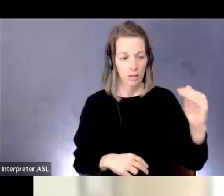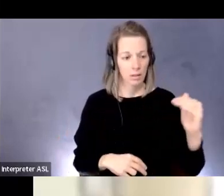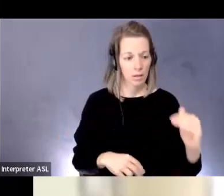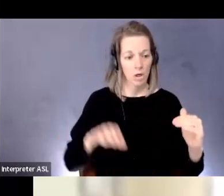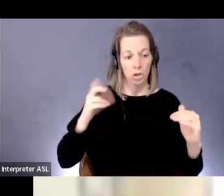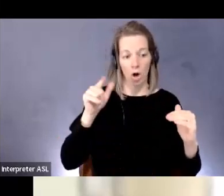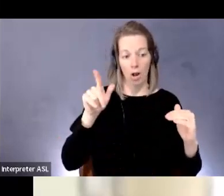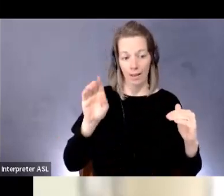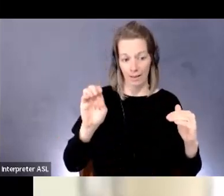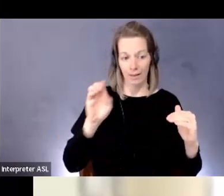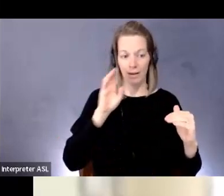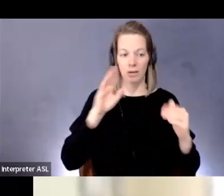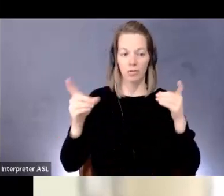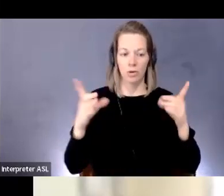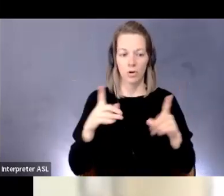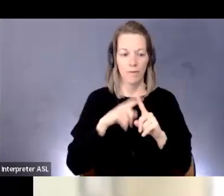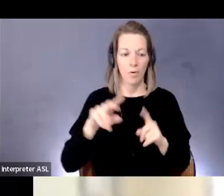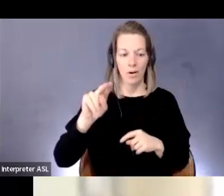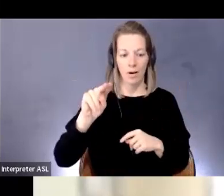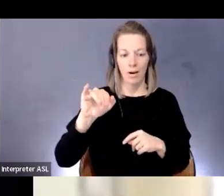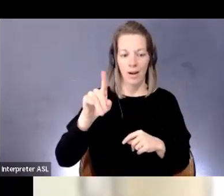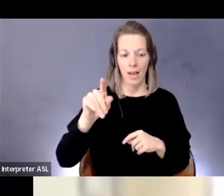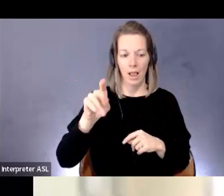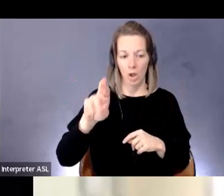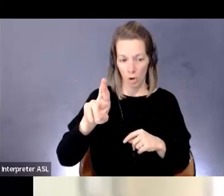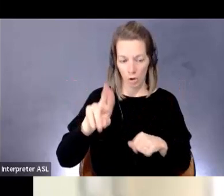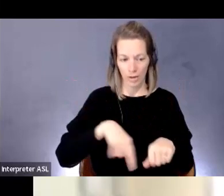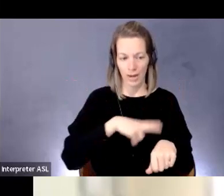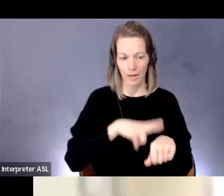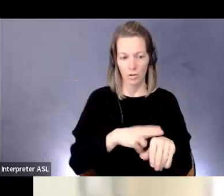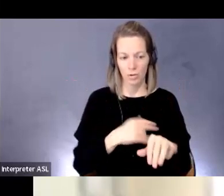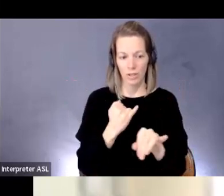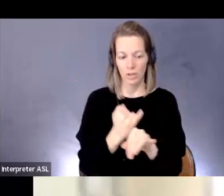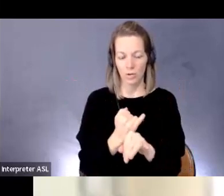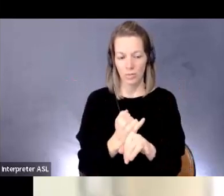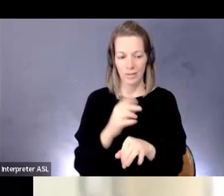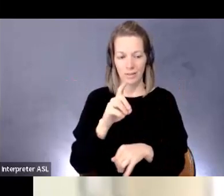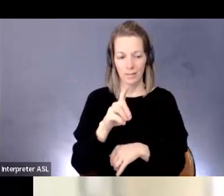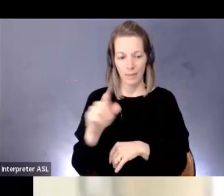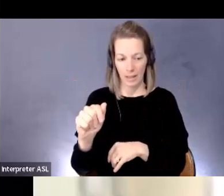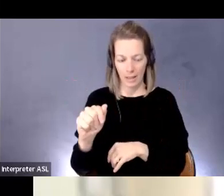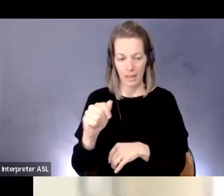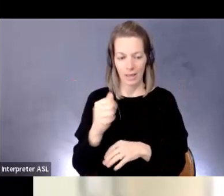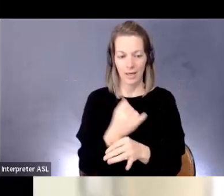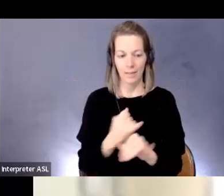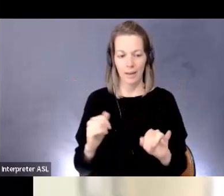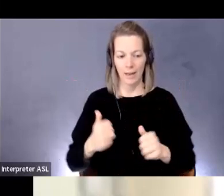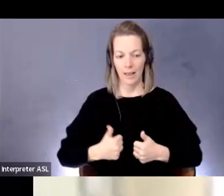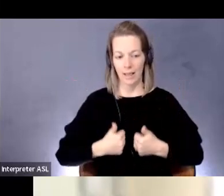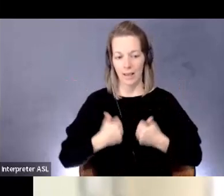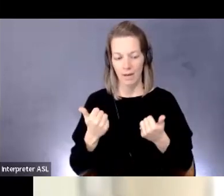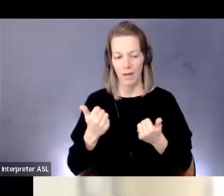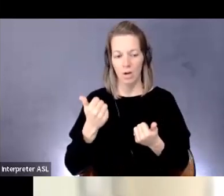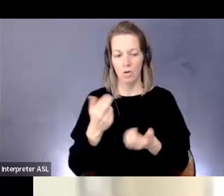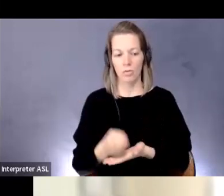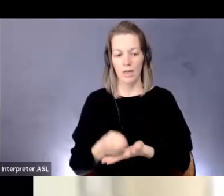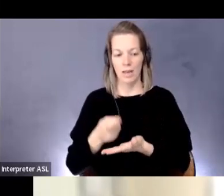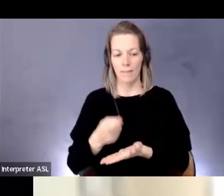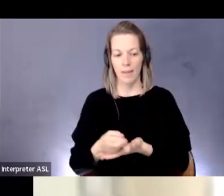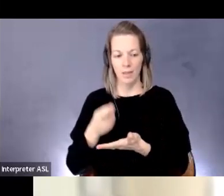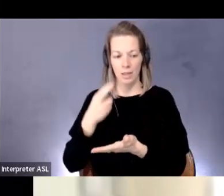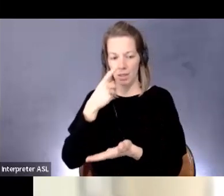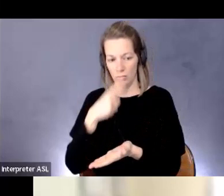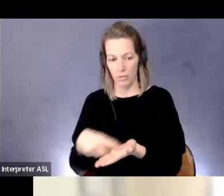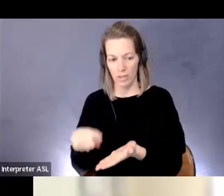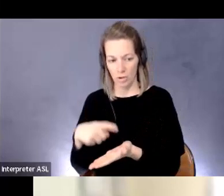the former director of NIDLR, the National Institute on Disability, Independent Living, and Rehabilitation